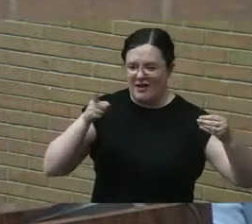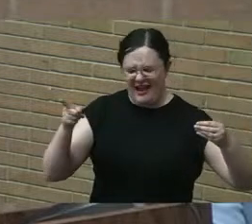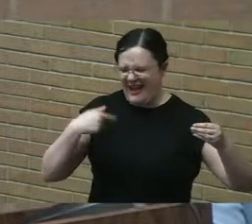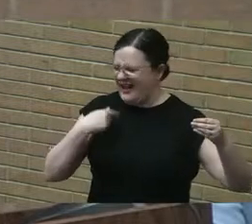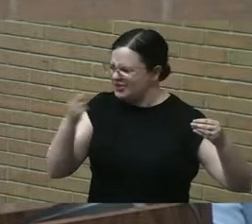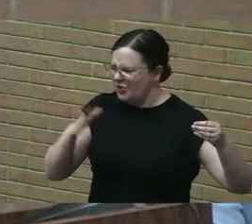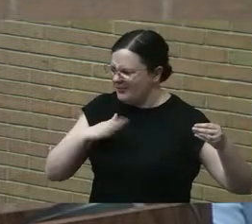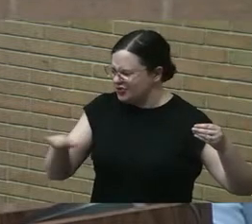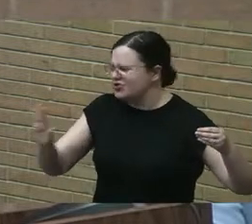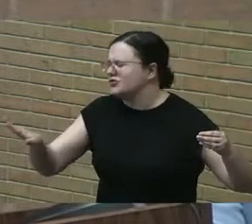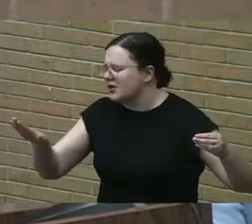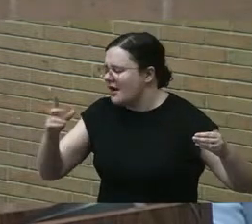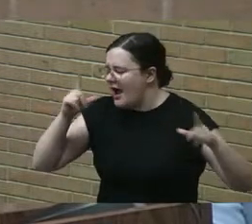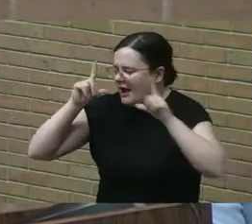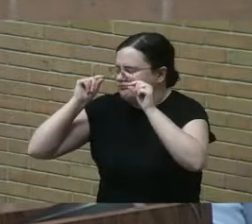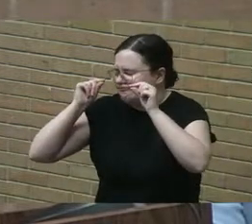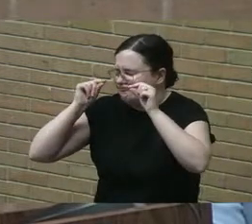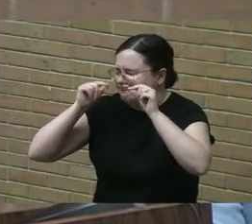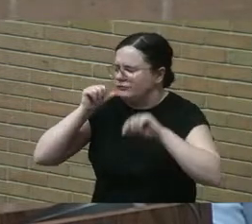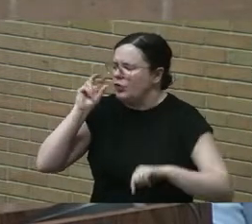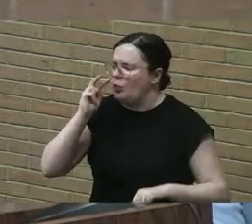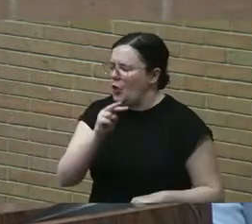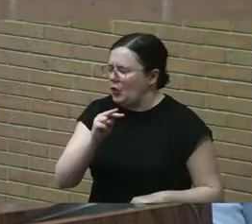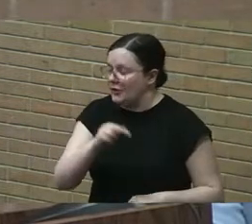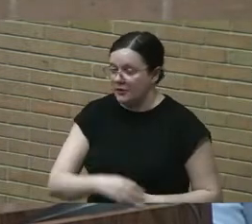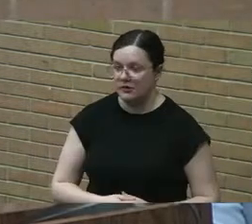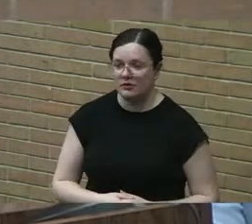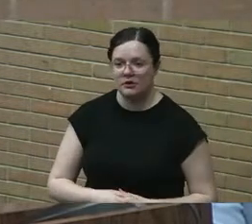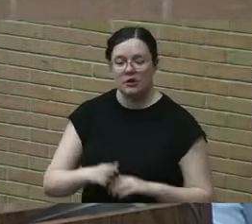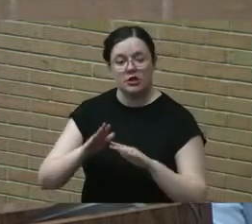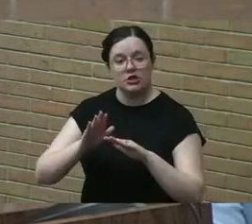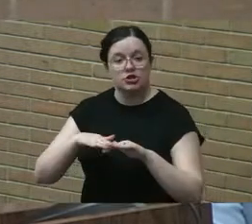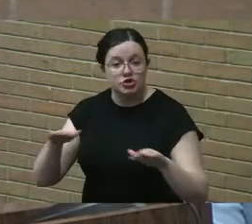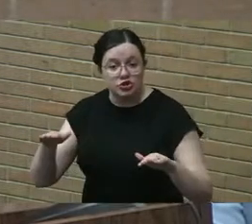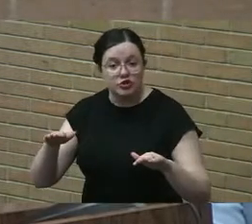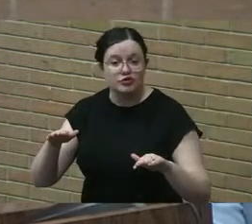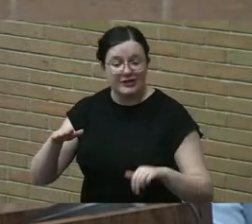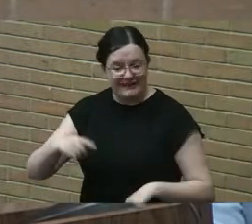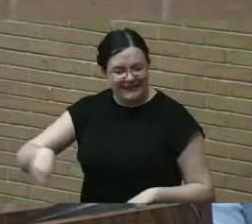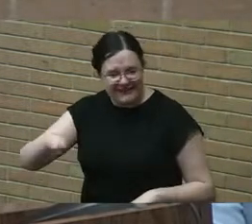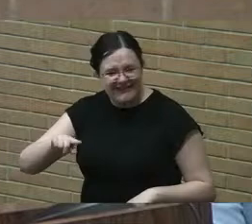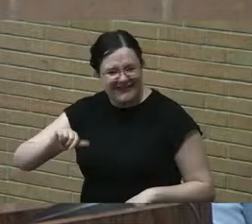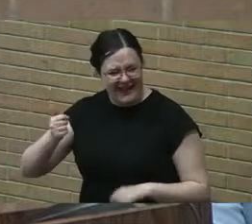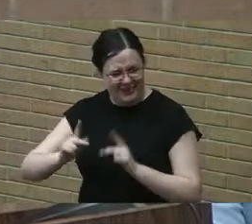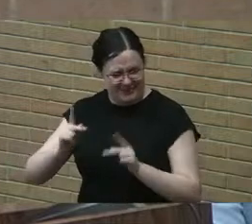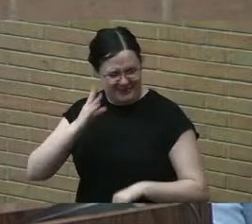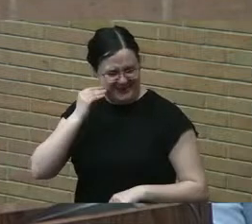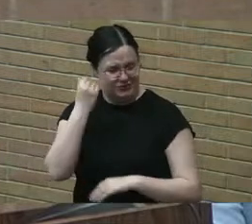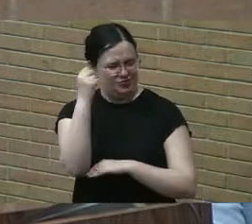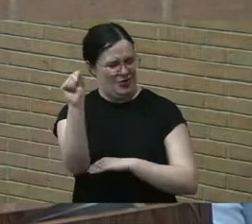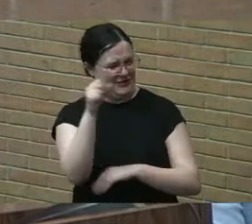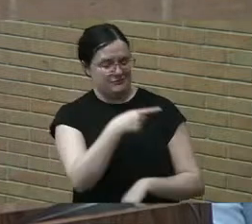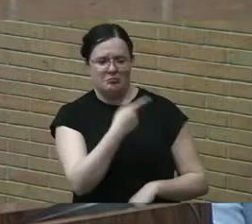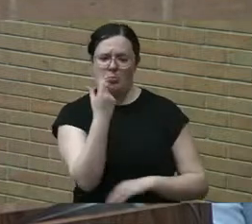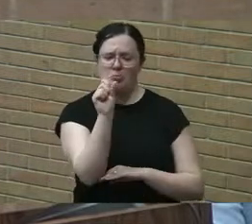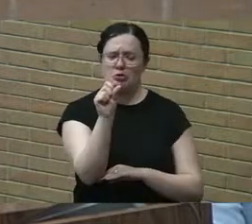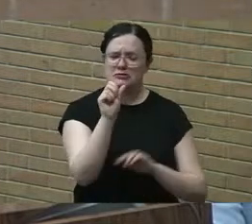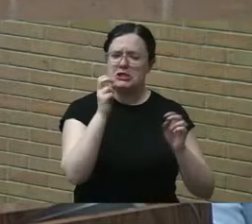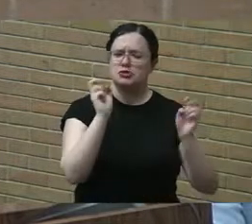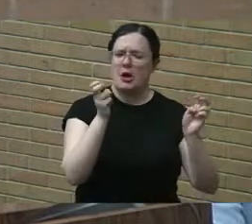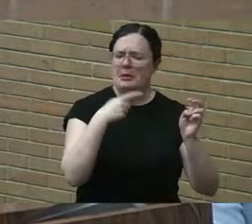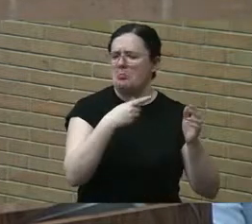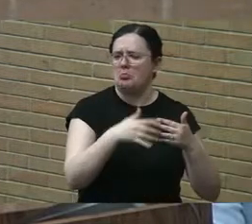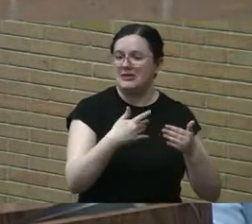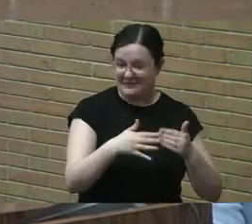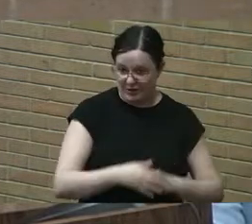by. The children or others who are experiencing protests, no matter what they are